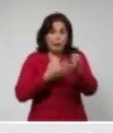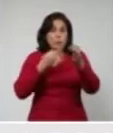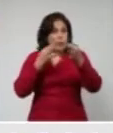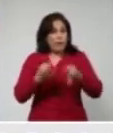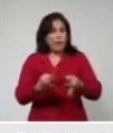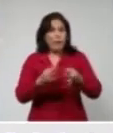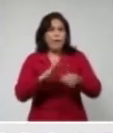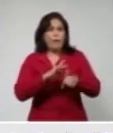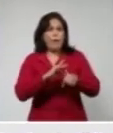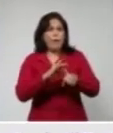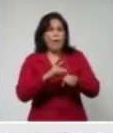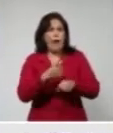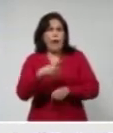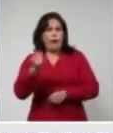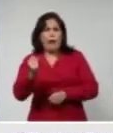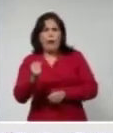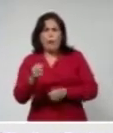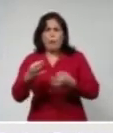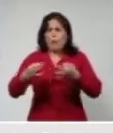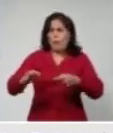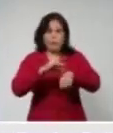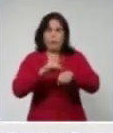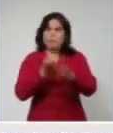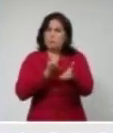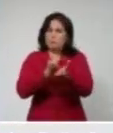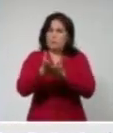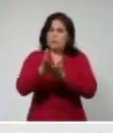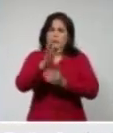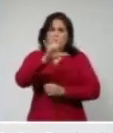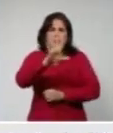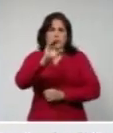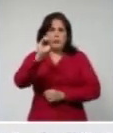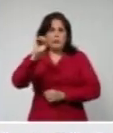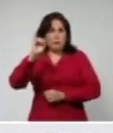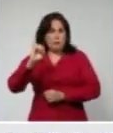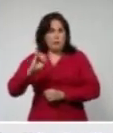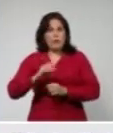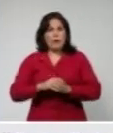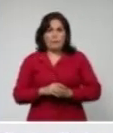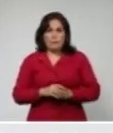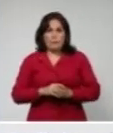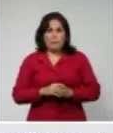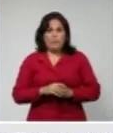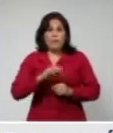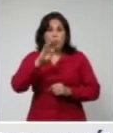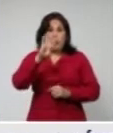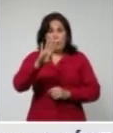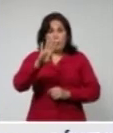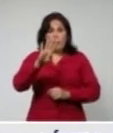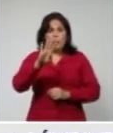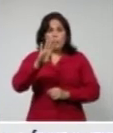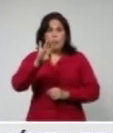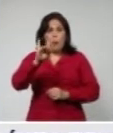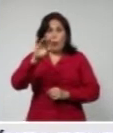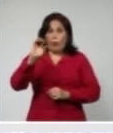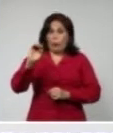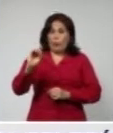per 100,000 inhabitants. To summarize, of the